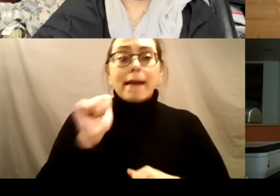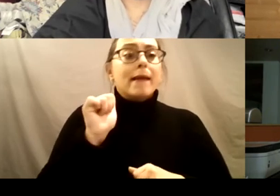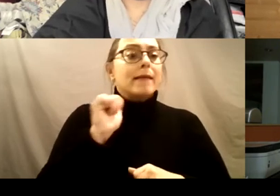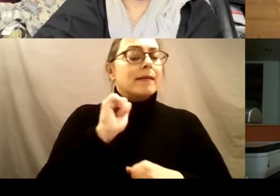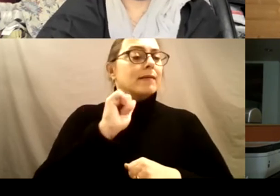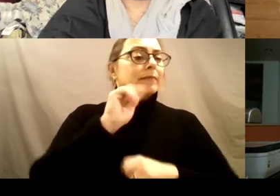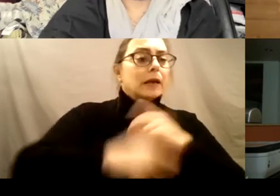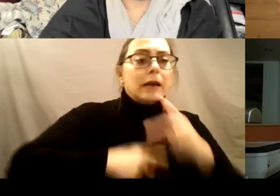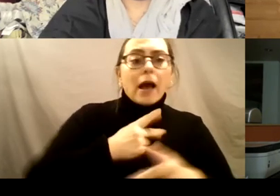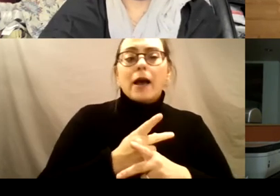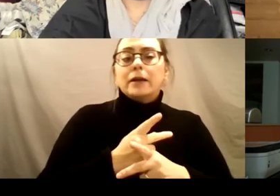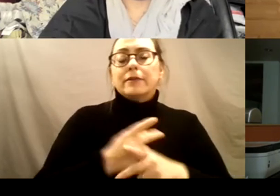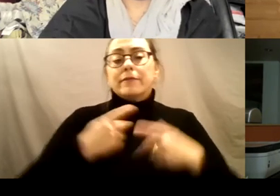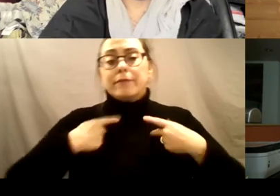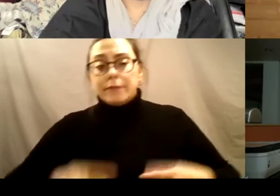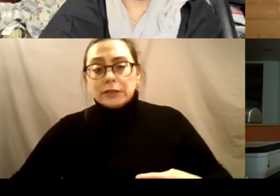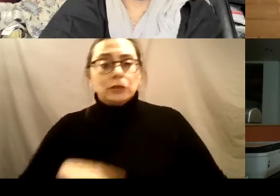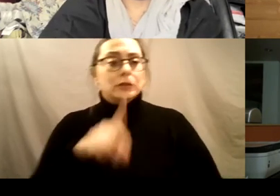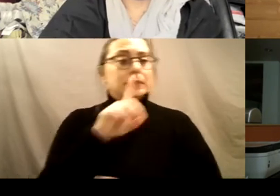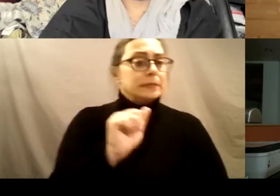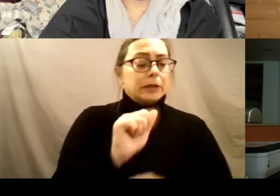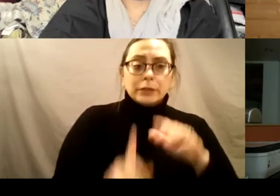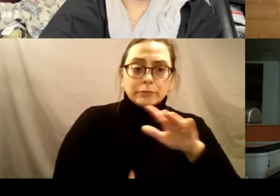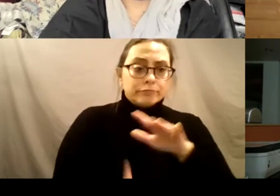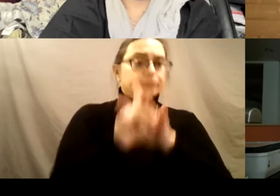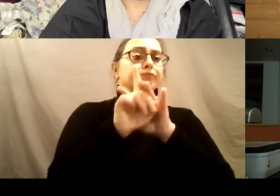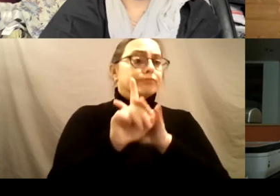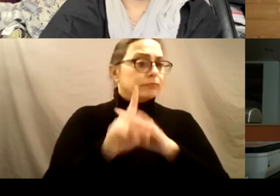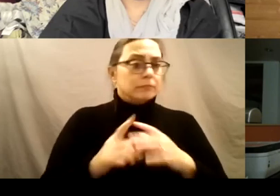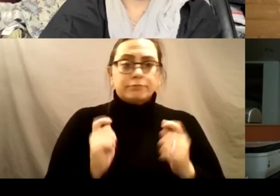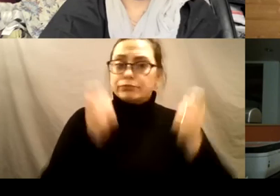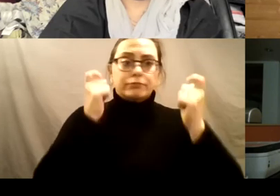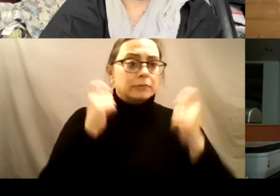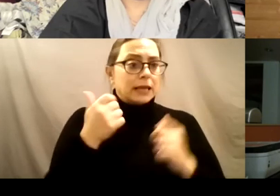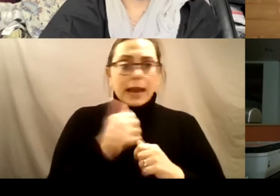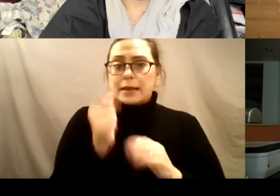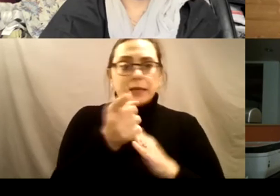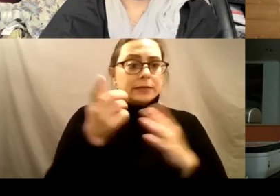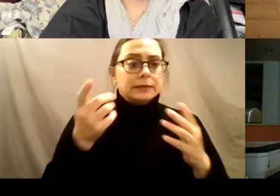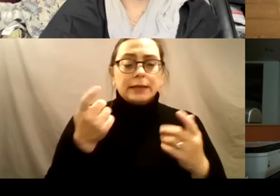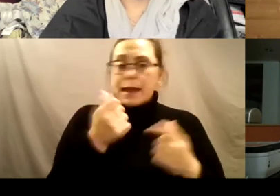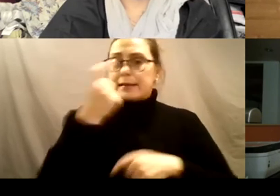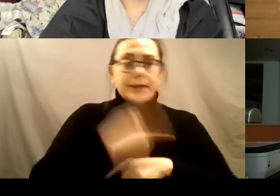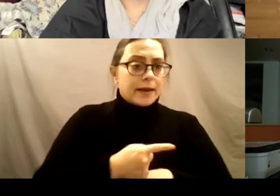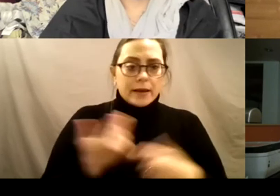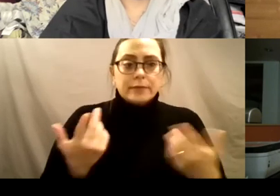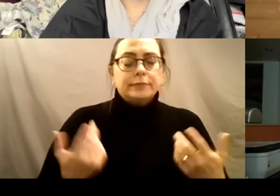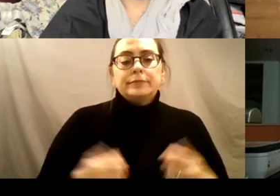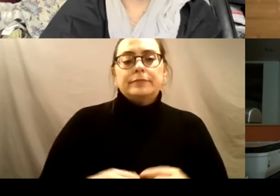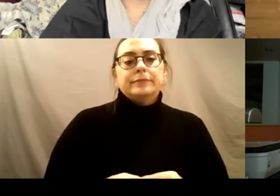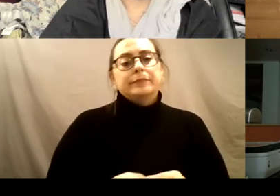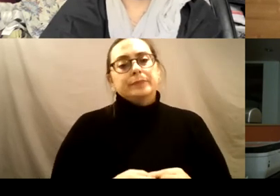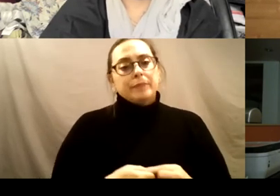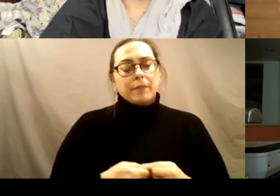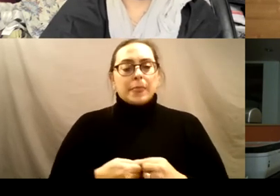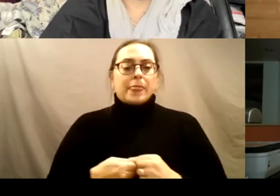physical or mental disability to happen, whatever, at any time. And so I thought